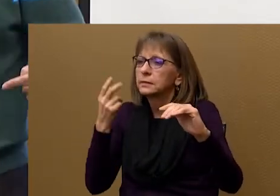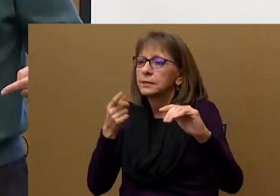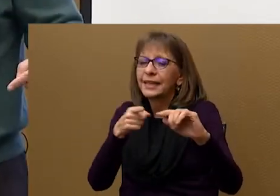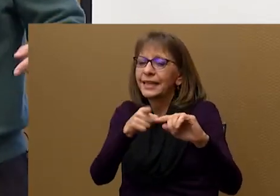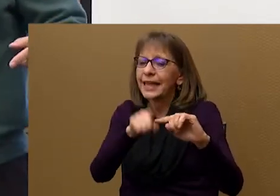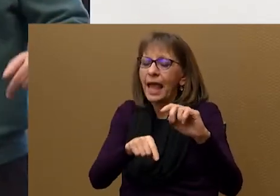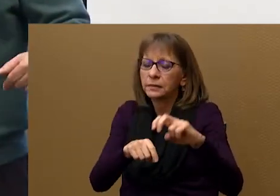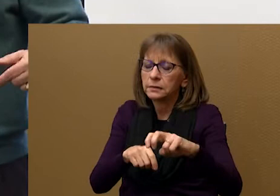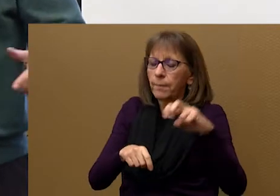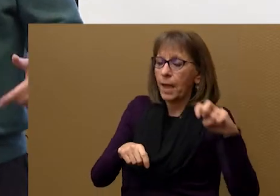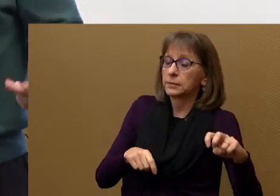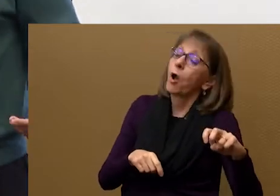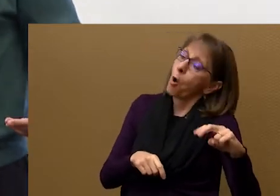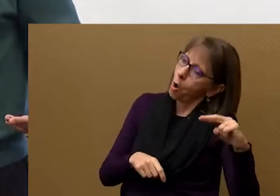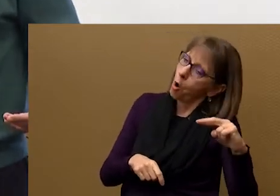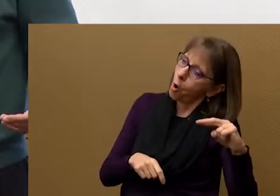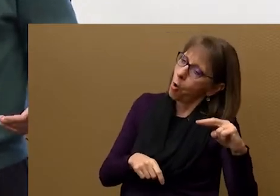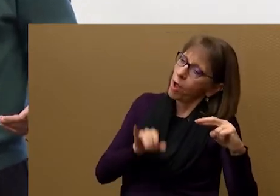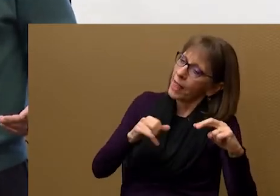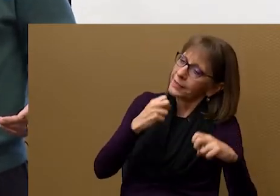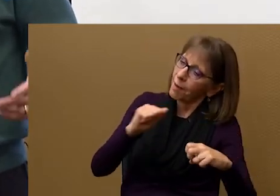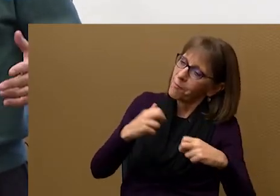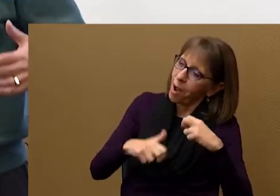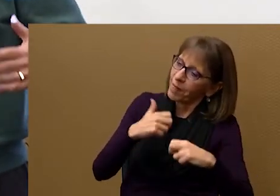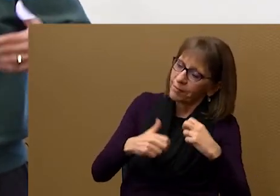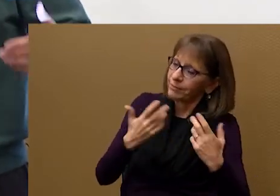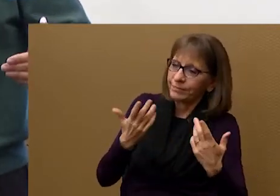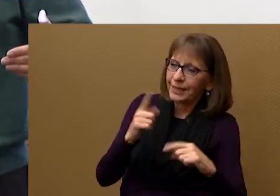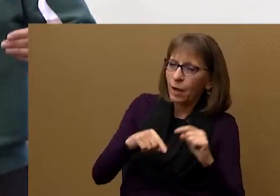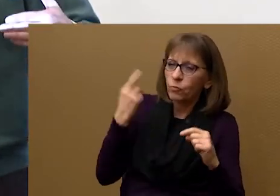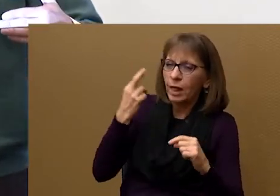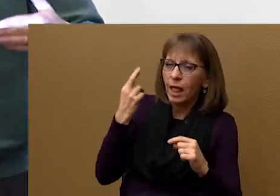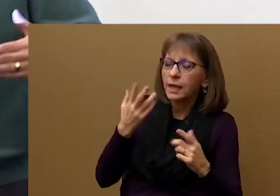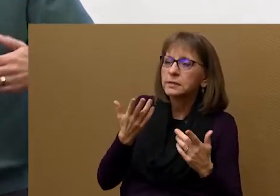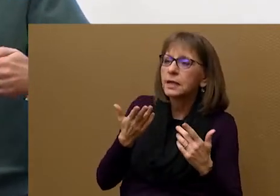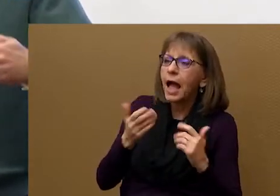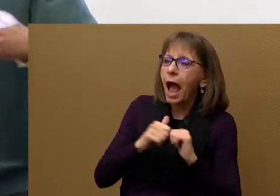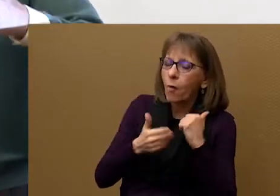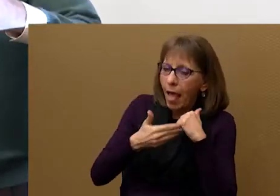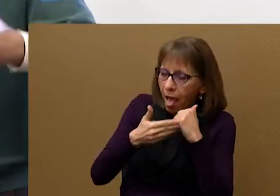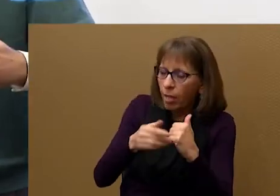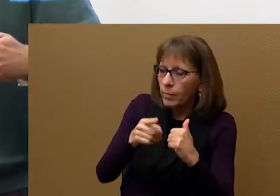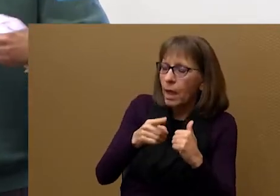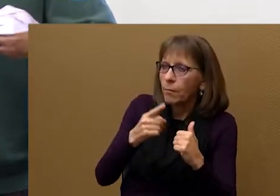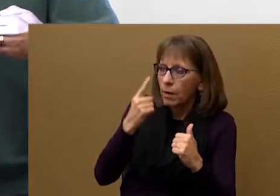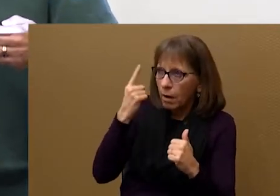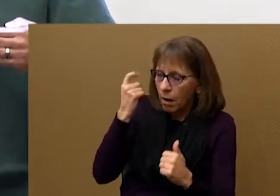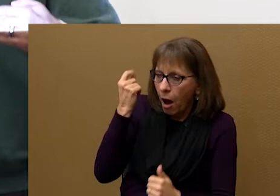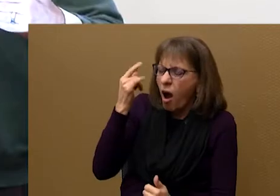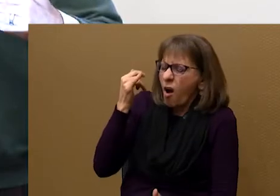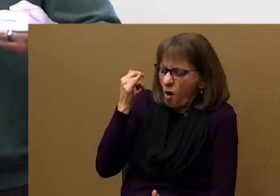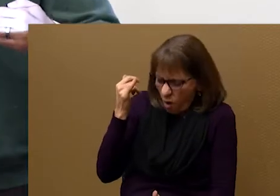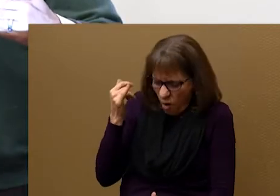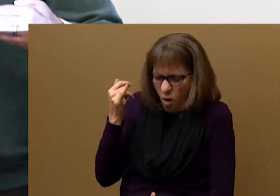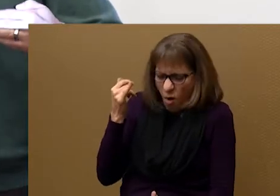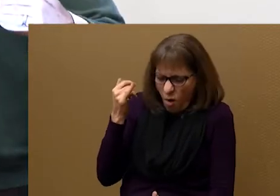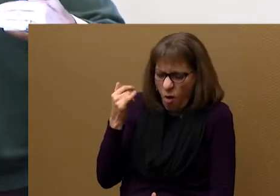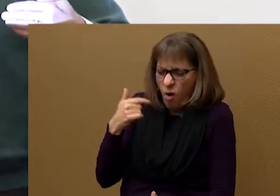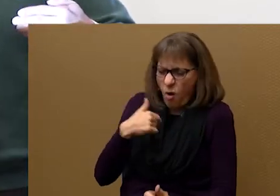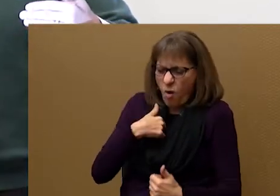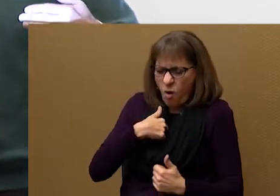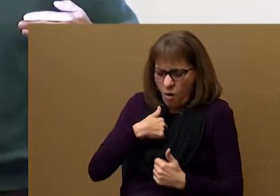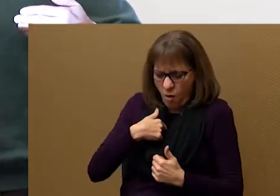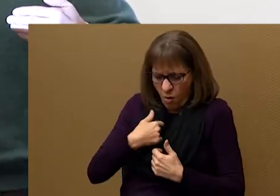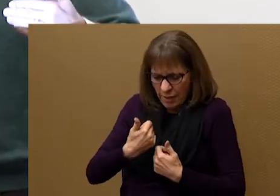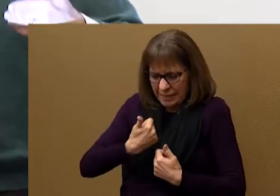back and say, oh, this is a problem. How would you help make that that moment